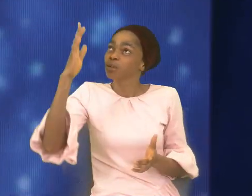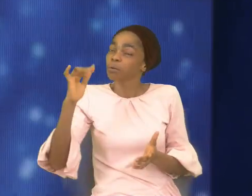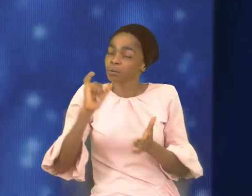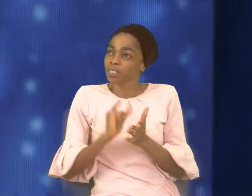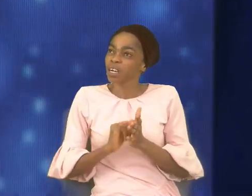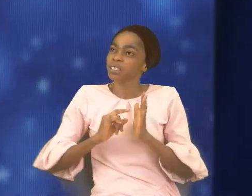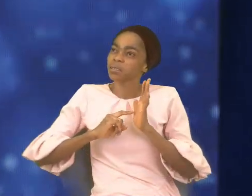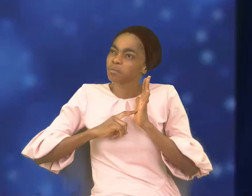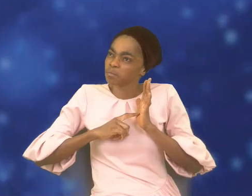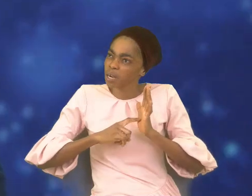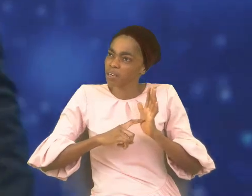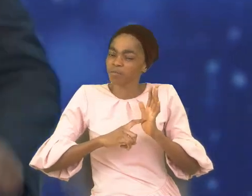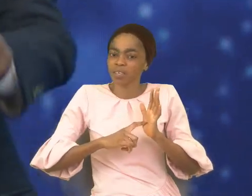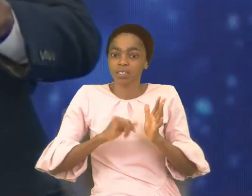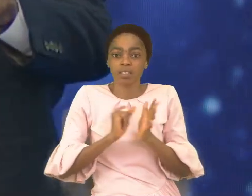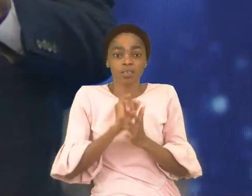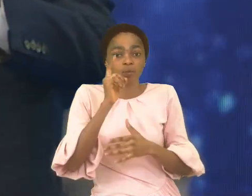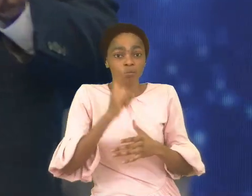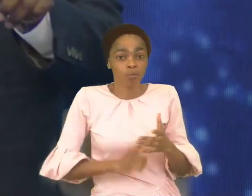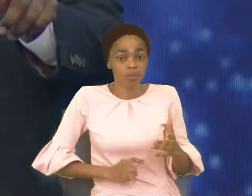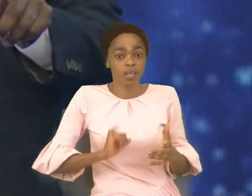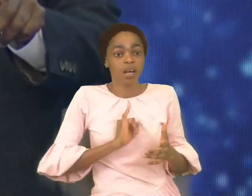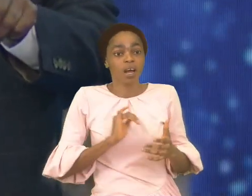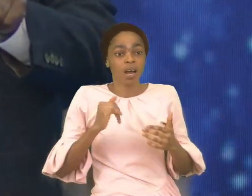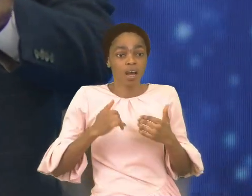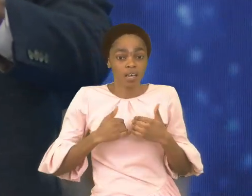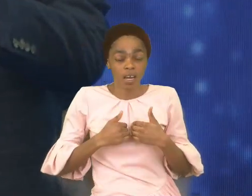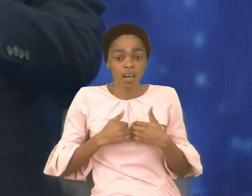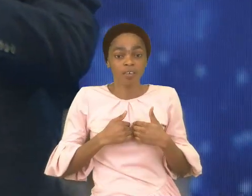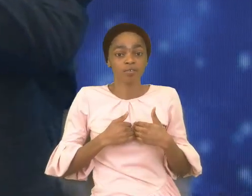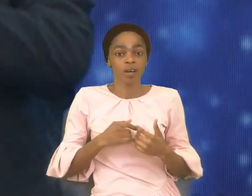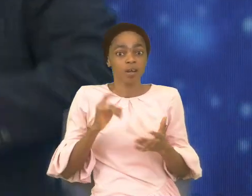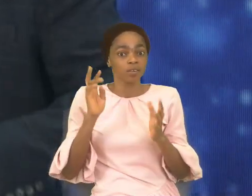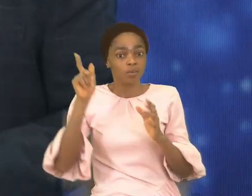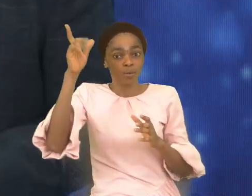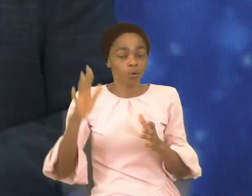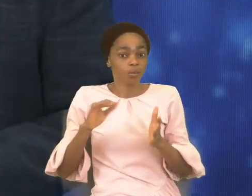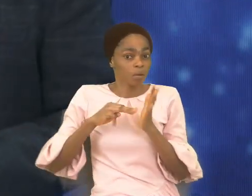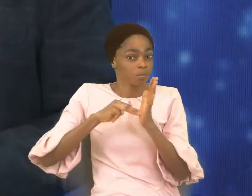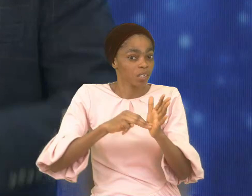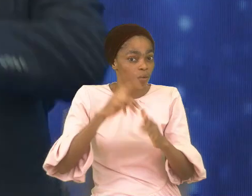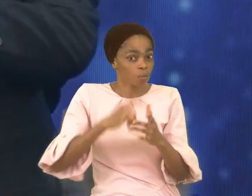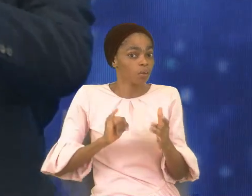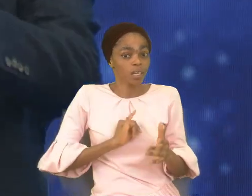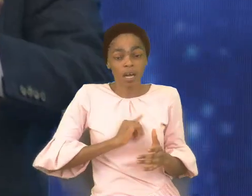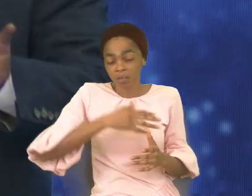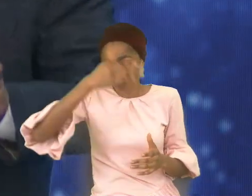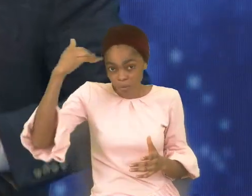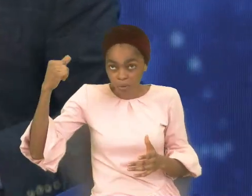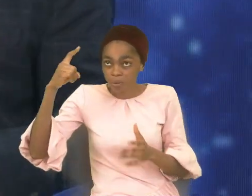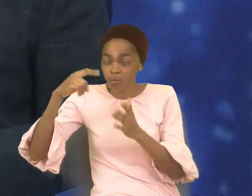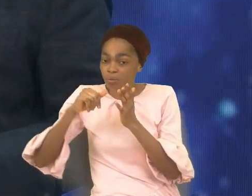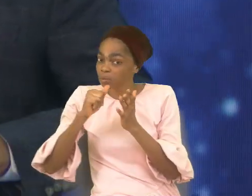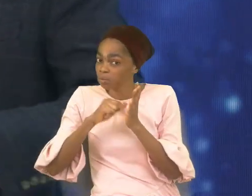will reveal that. He feared the Lord and served their own gods. That's how the people